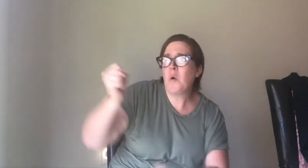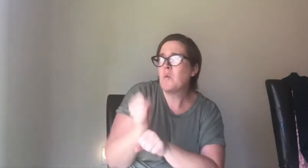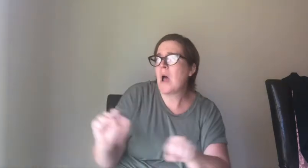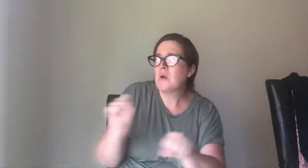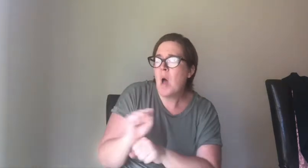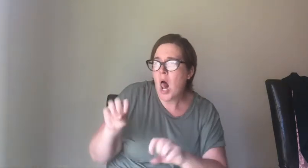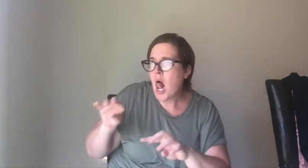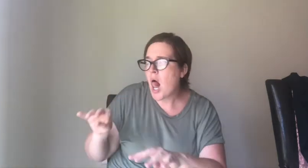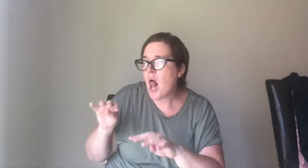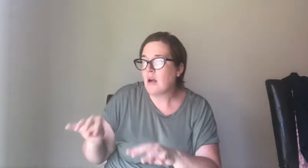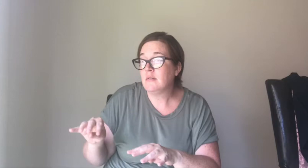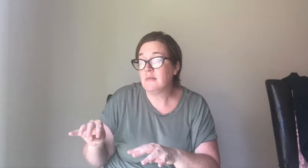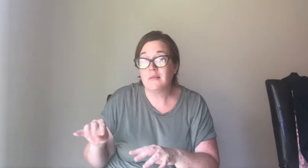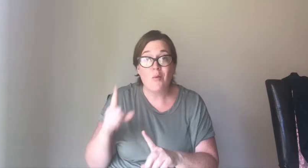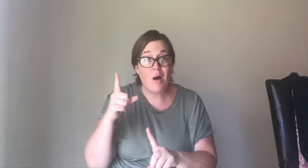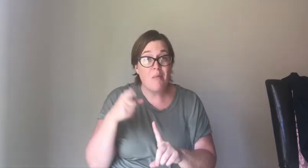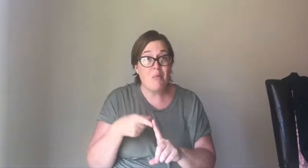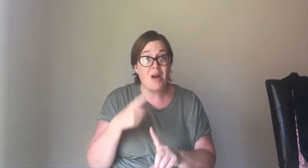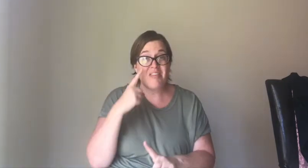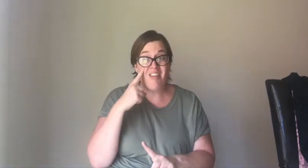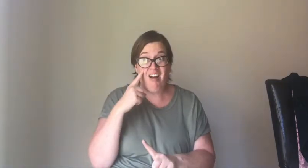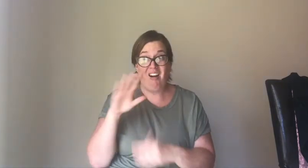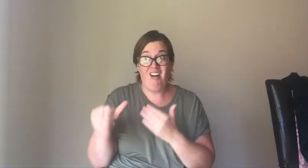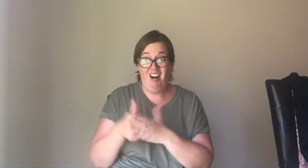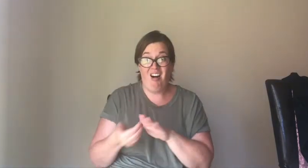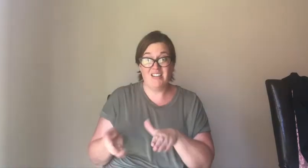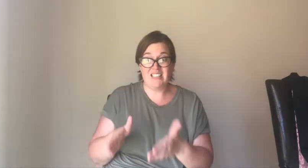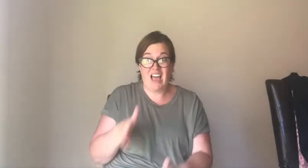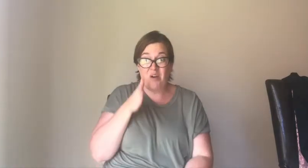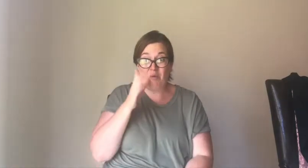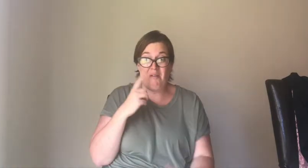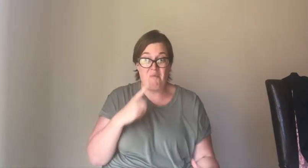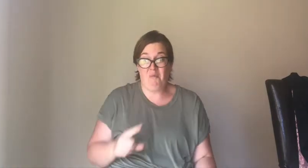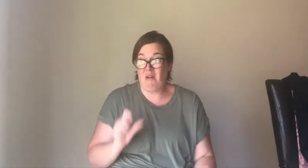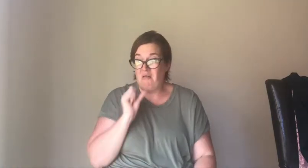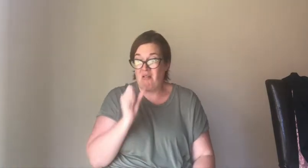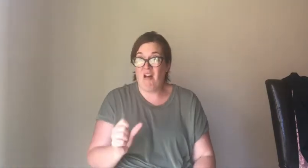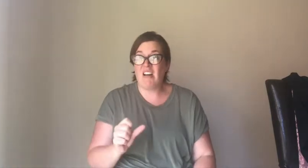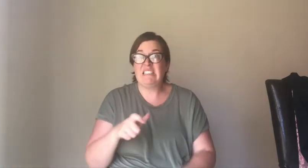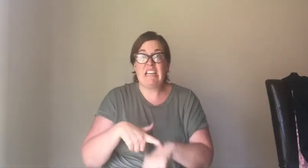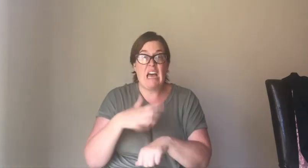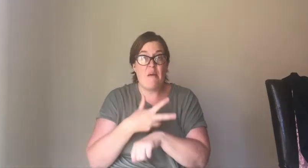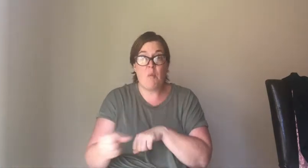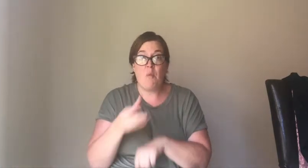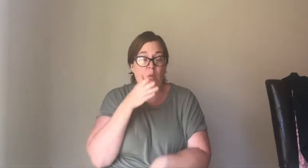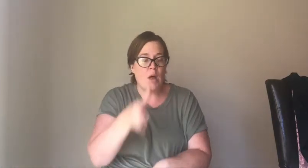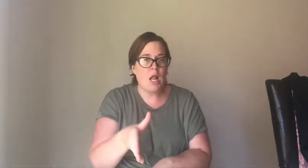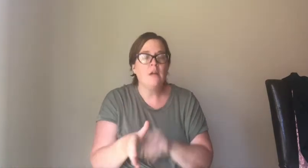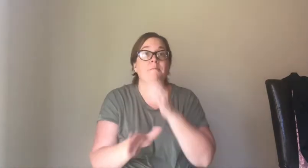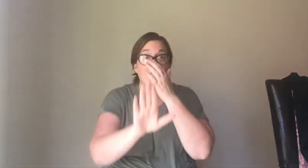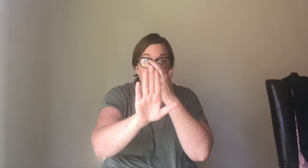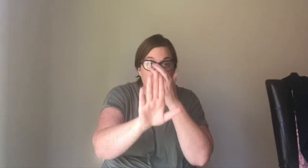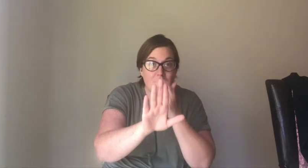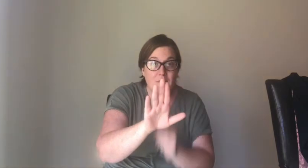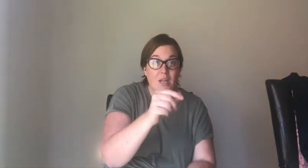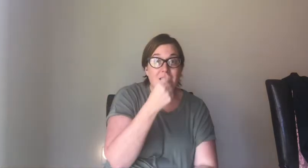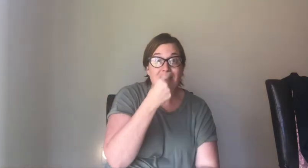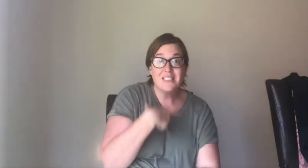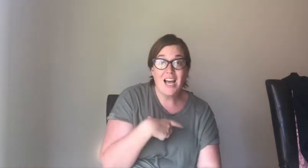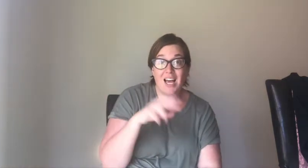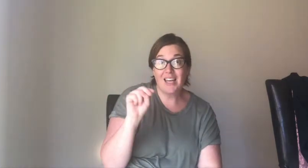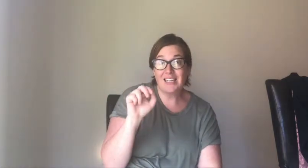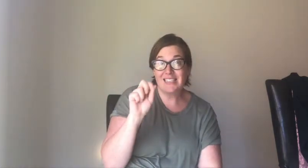up kind of like on a ledge inside this cave, running out of air and running out of time. And so eventually somebody figured out that's where they were. And so then